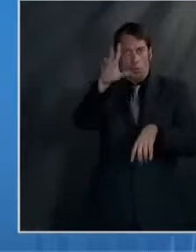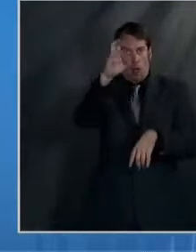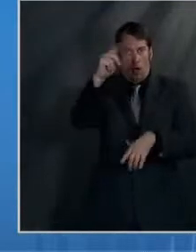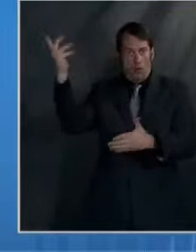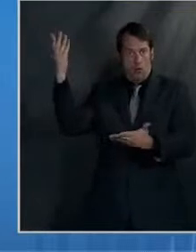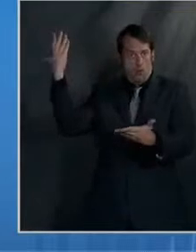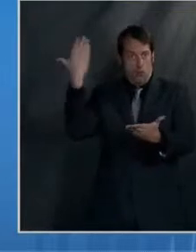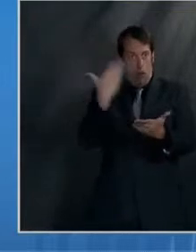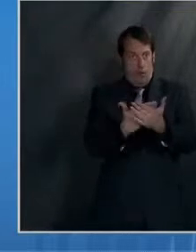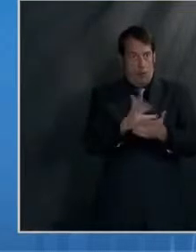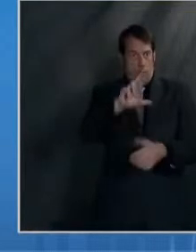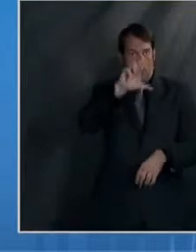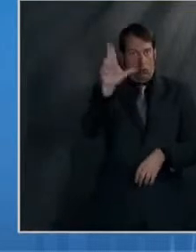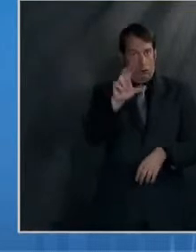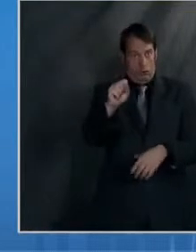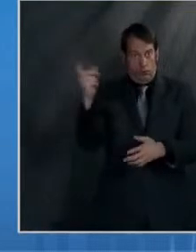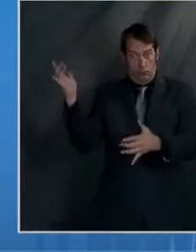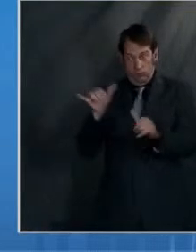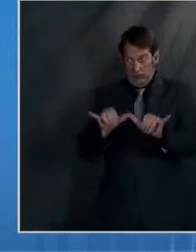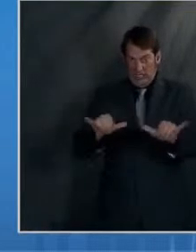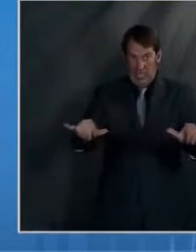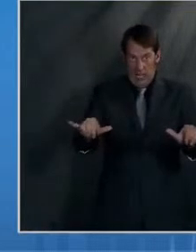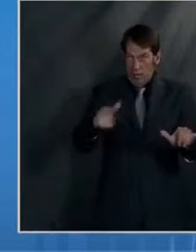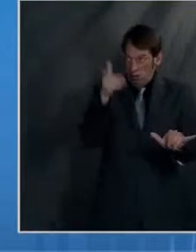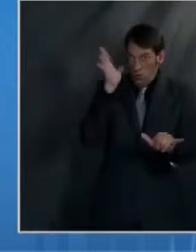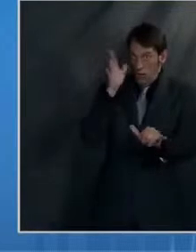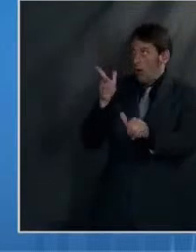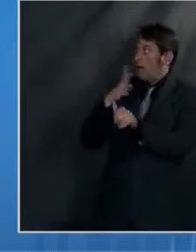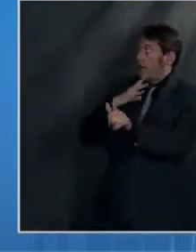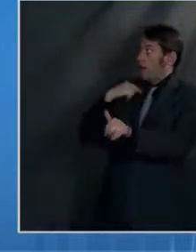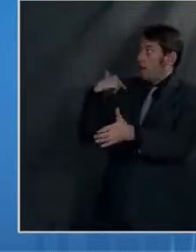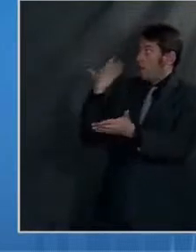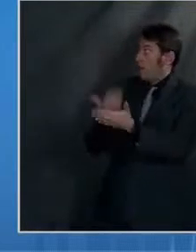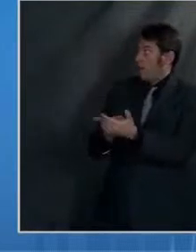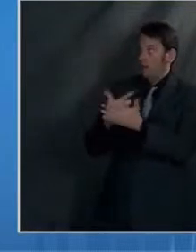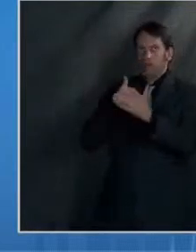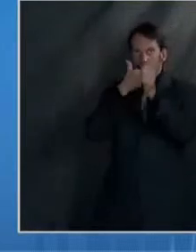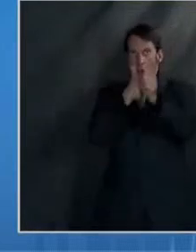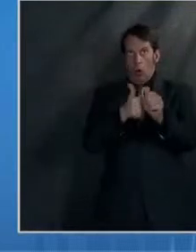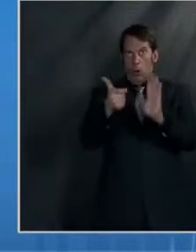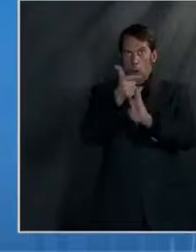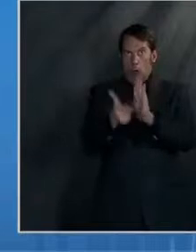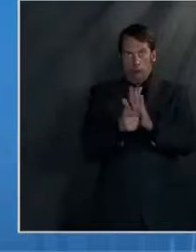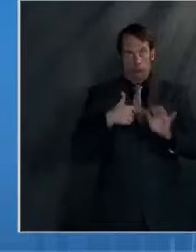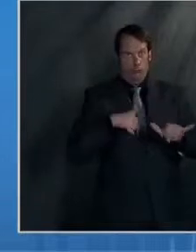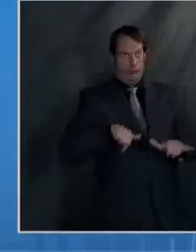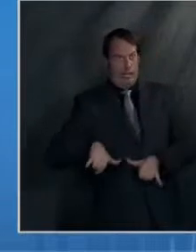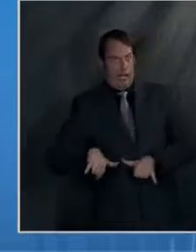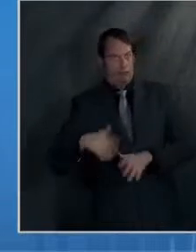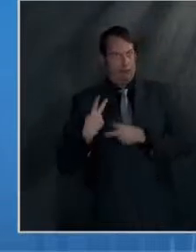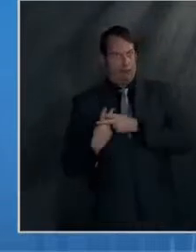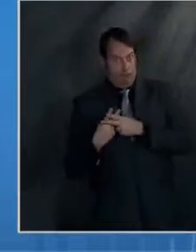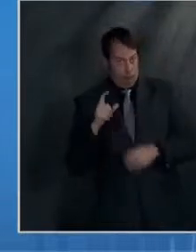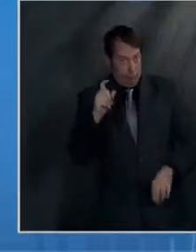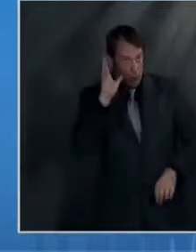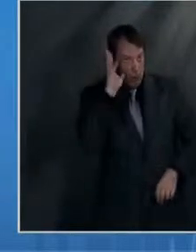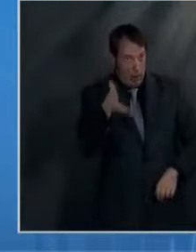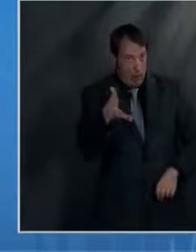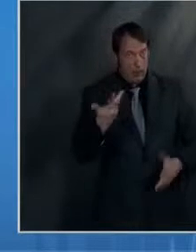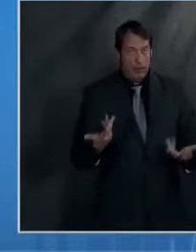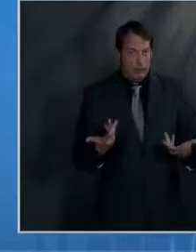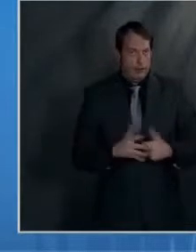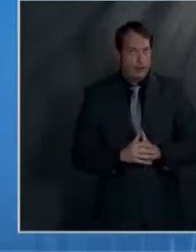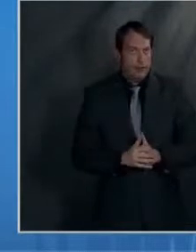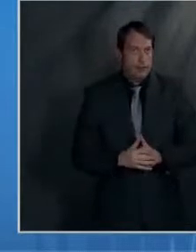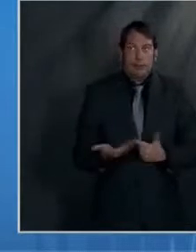question is, as countries ramp up vaccination efforts and people get vaccinated in other parts of the world, do you see the need to request